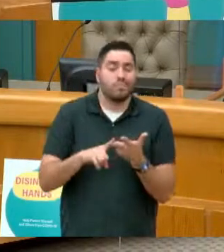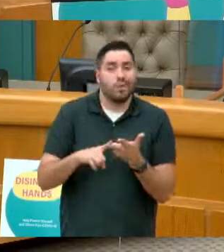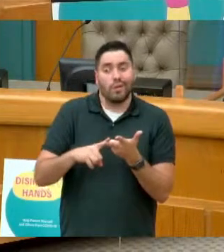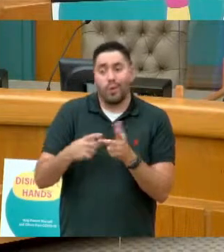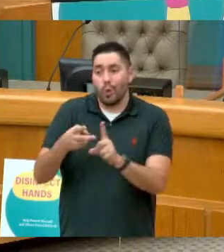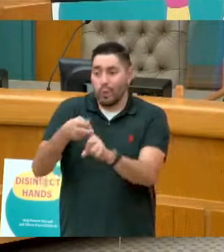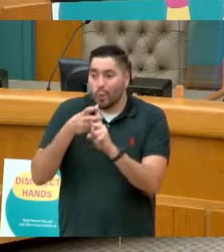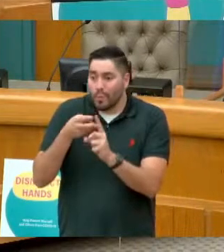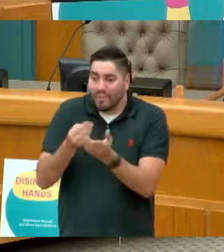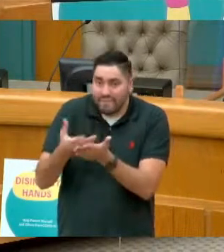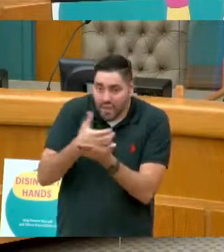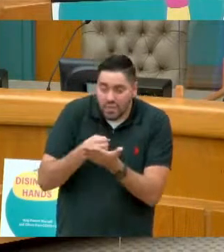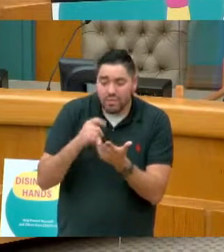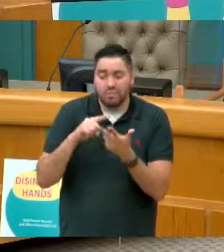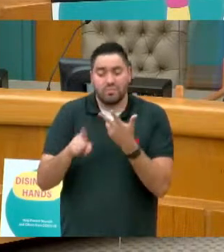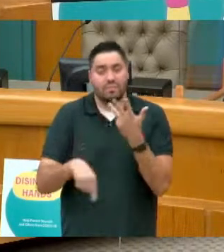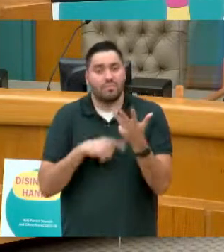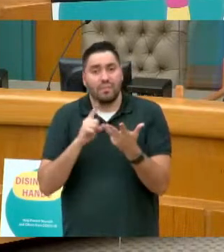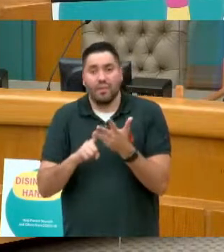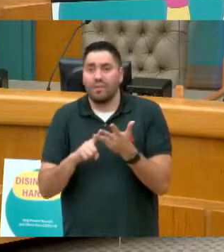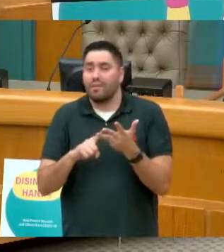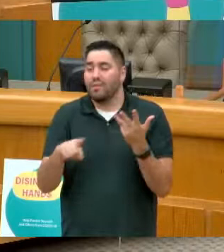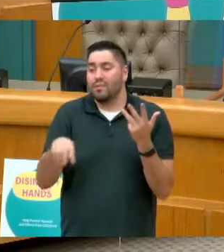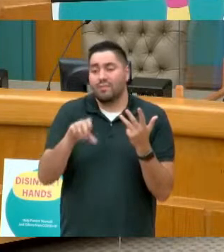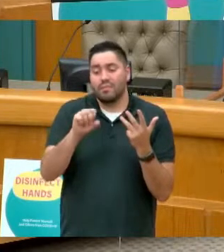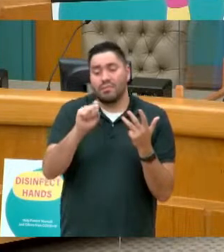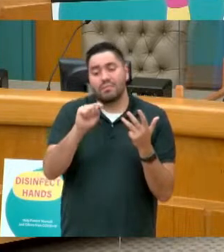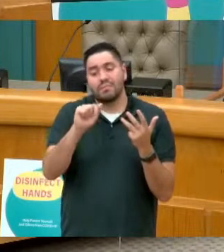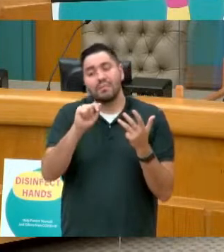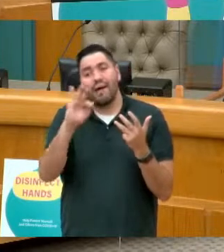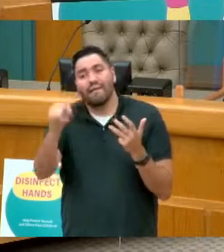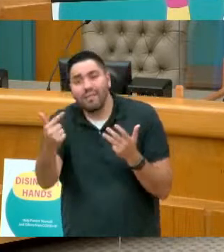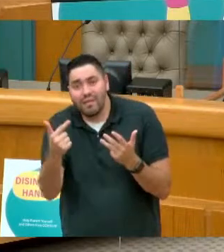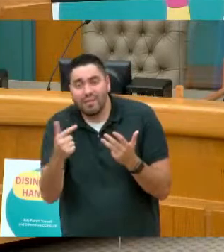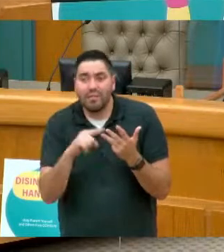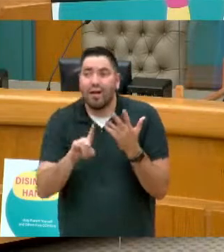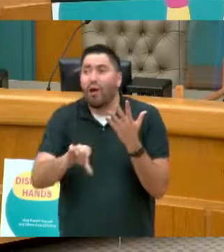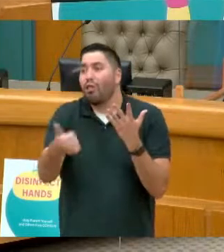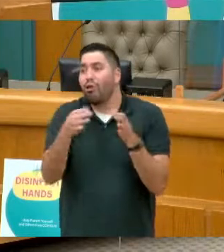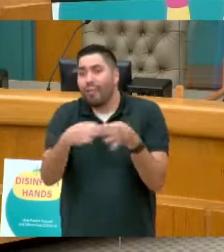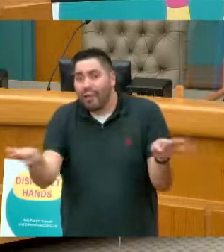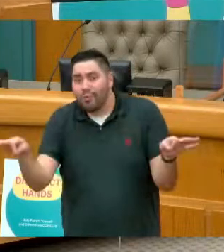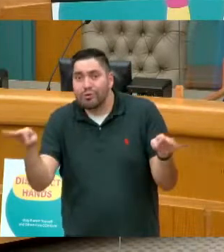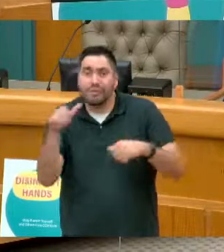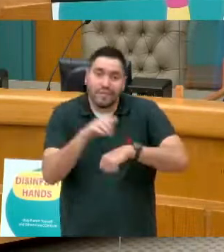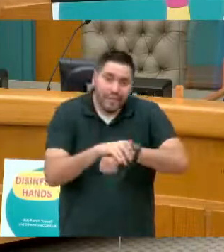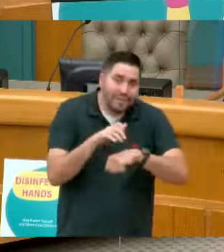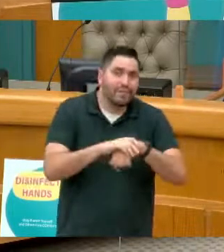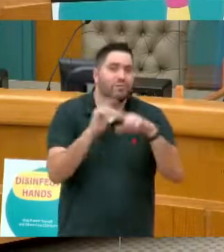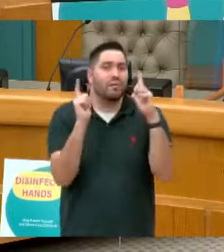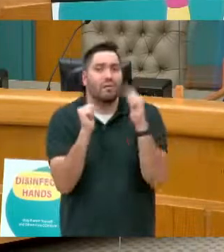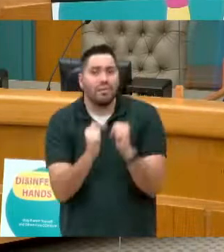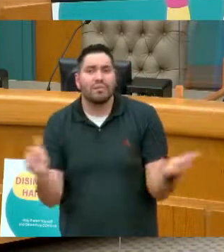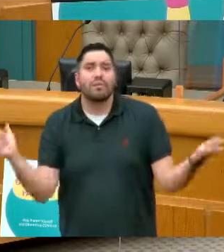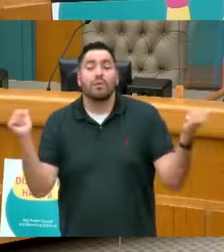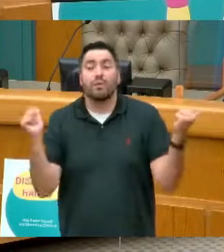those needs. And I could list all of the different opportunities, but Suffice it to say, anything